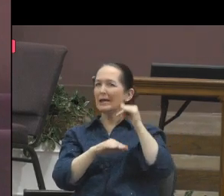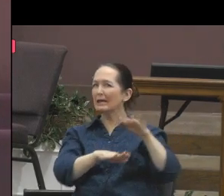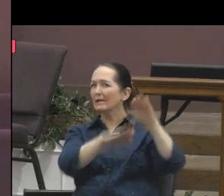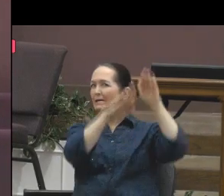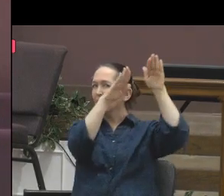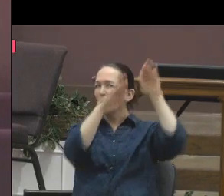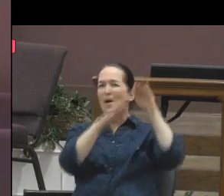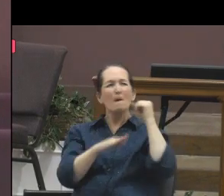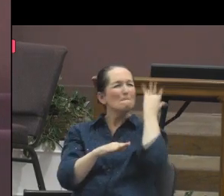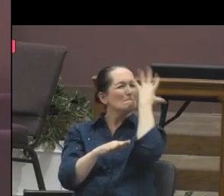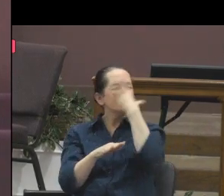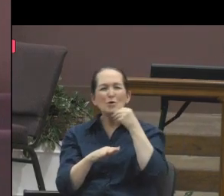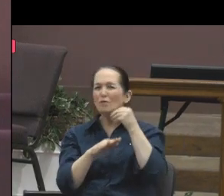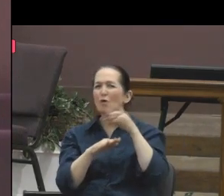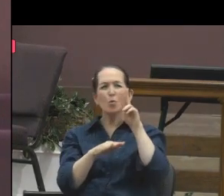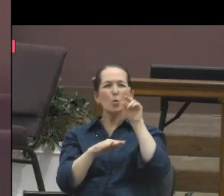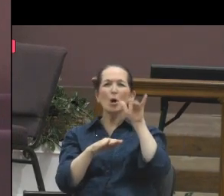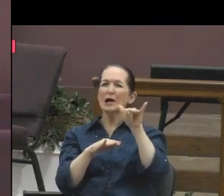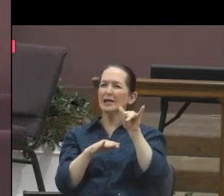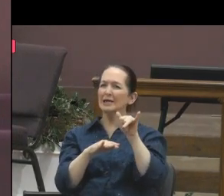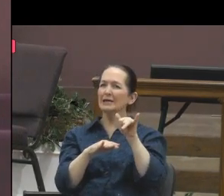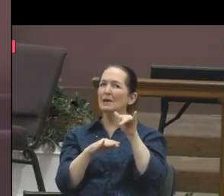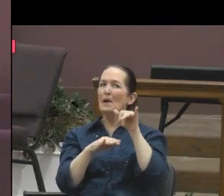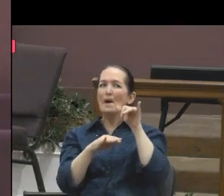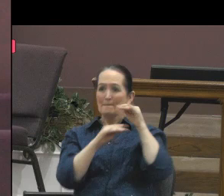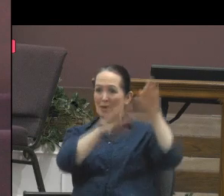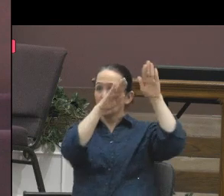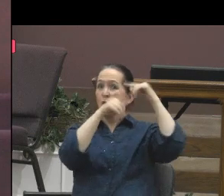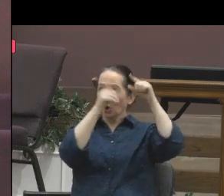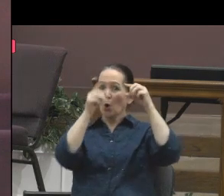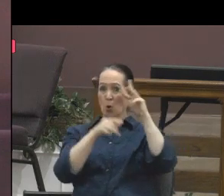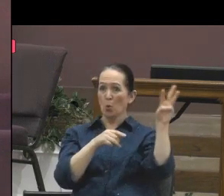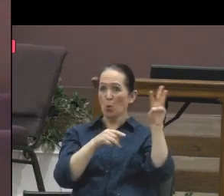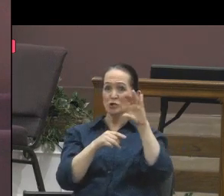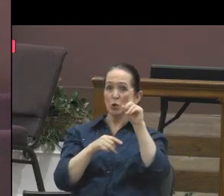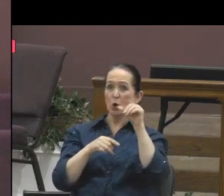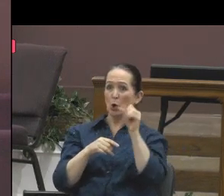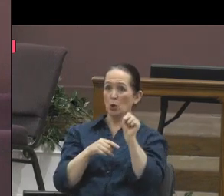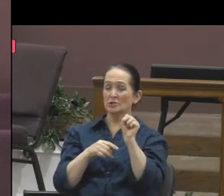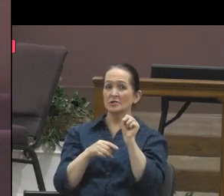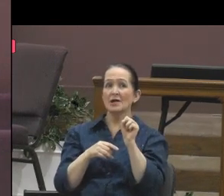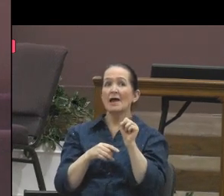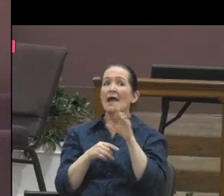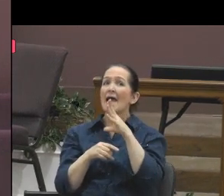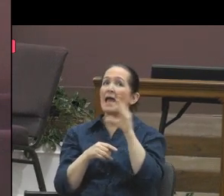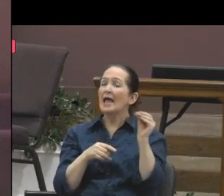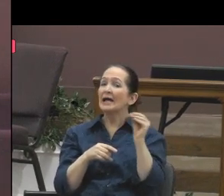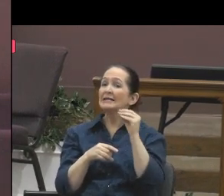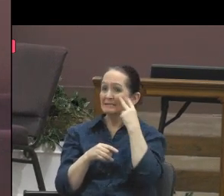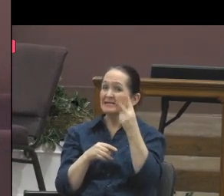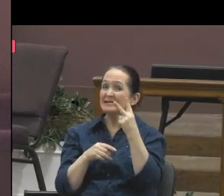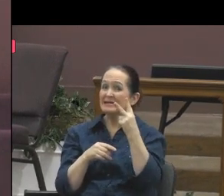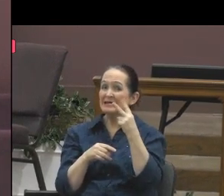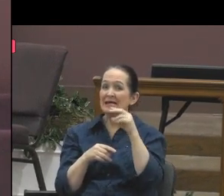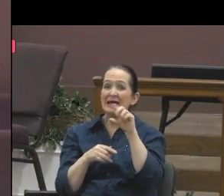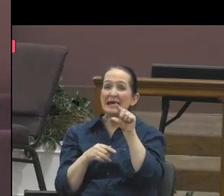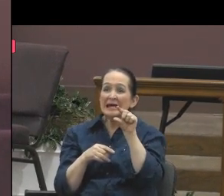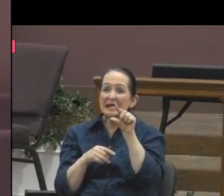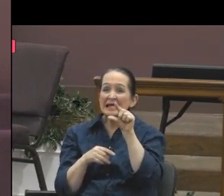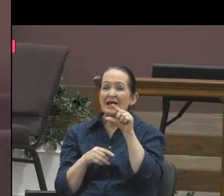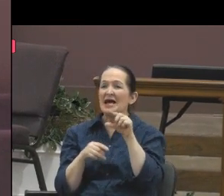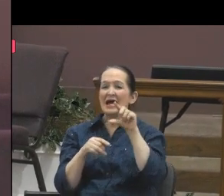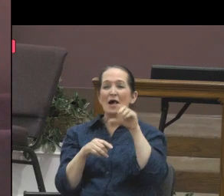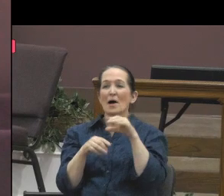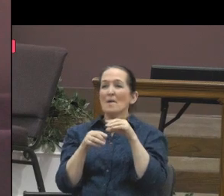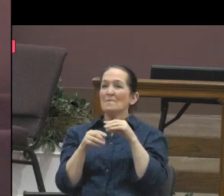as majestic as the Rockies are, try and go out to the West Coast, especially the Pacific Northwest, and see the glacier-capped